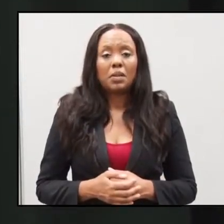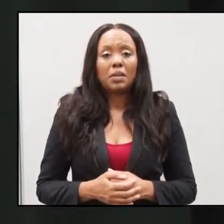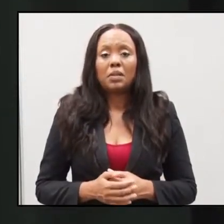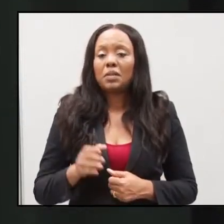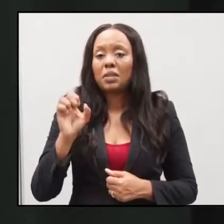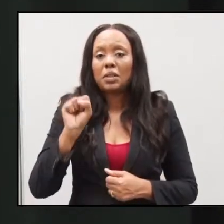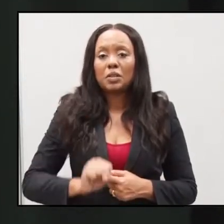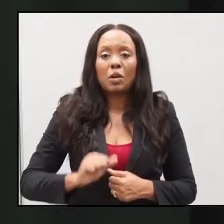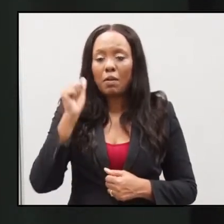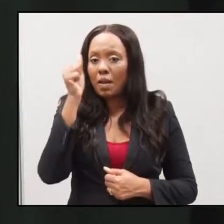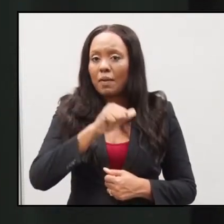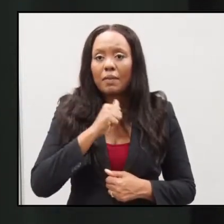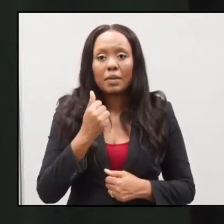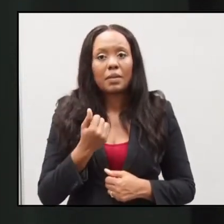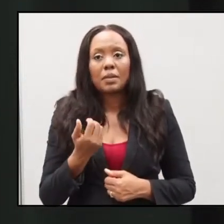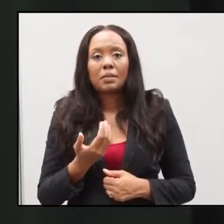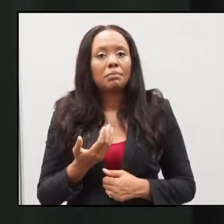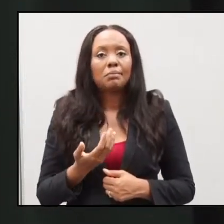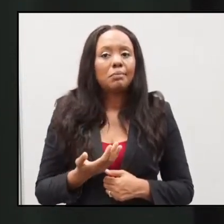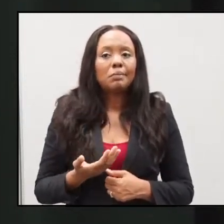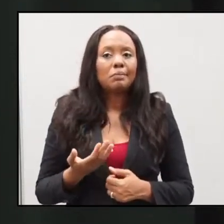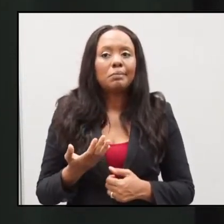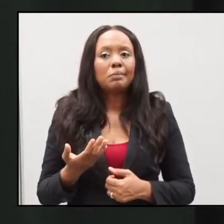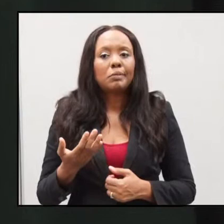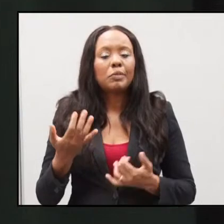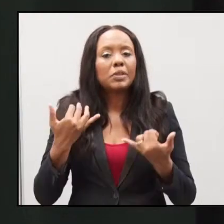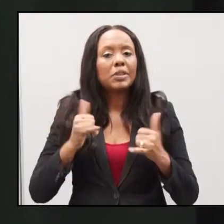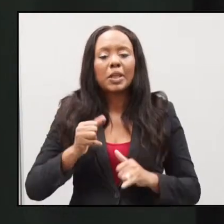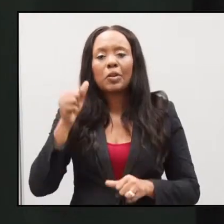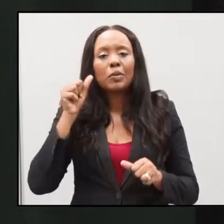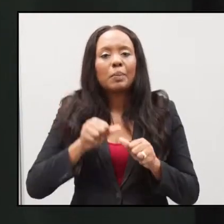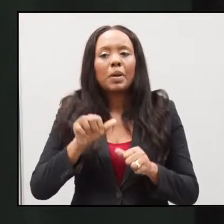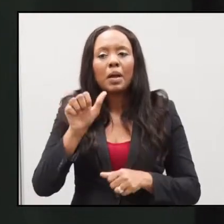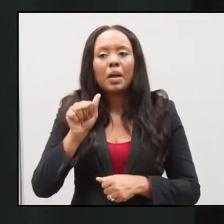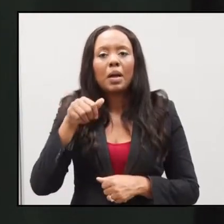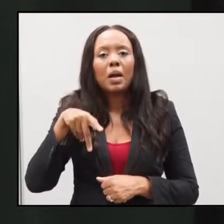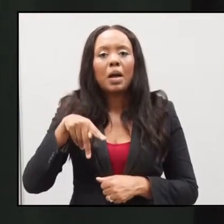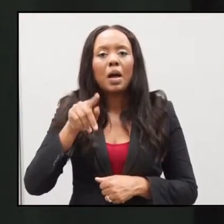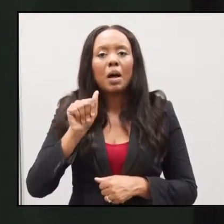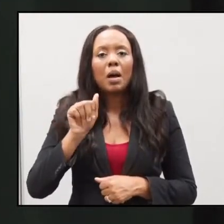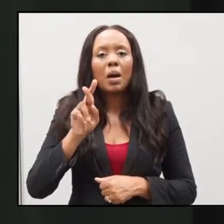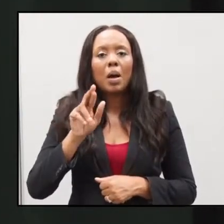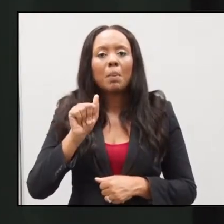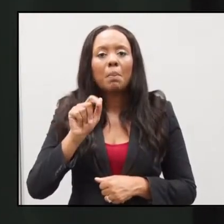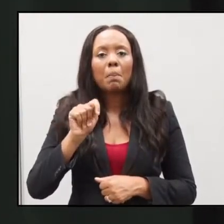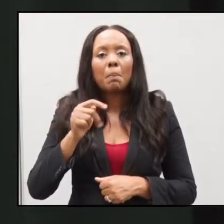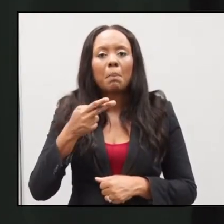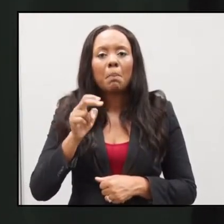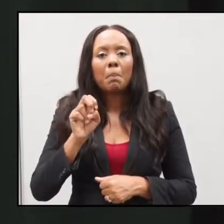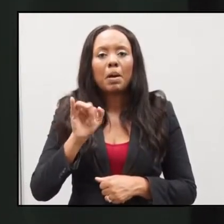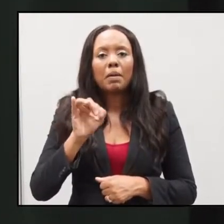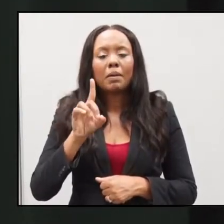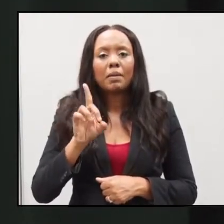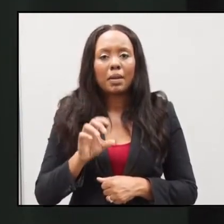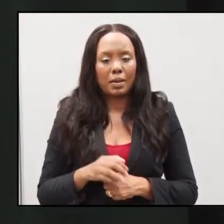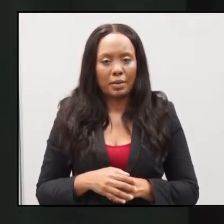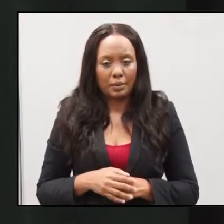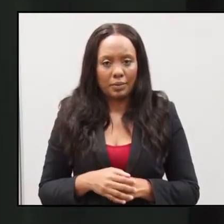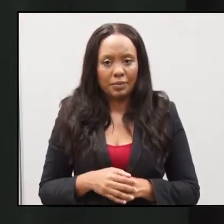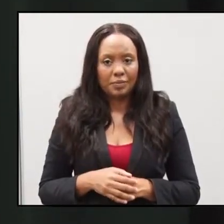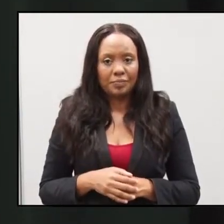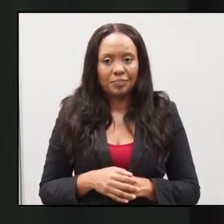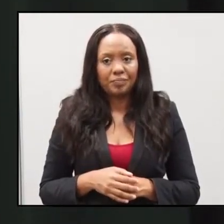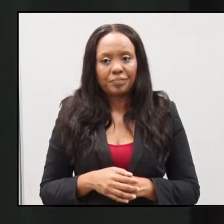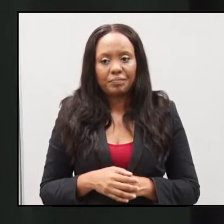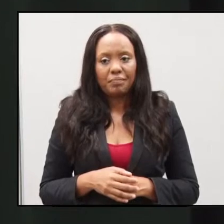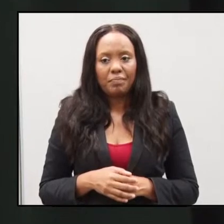apartheid from the 20th century. It is because of that, and because of